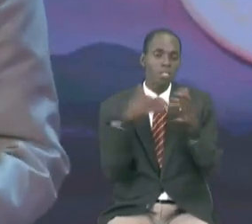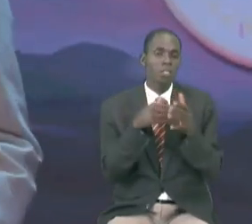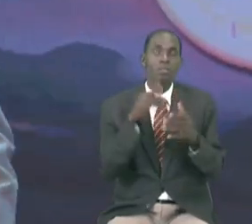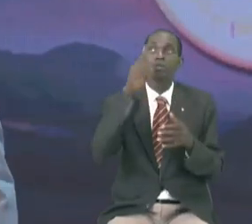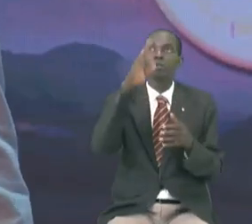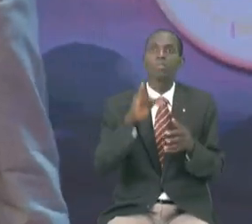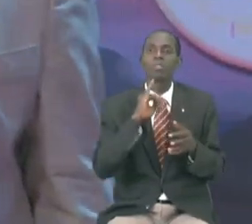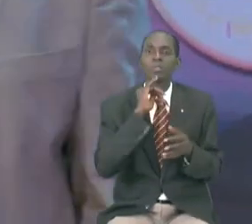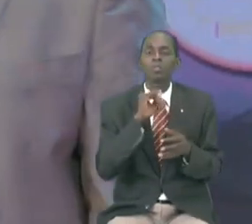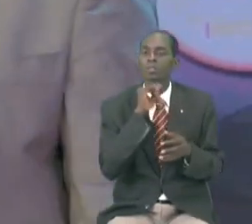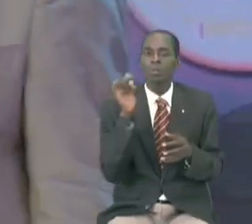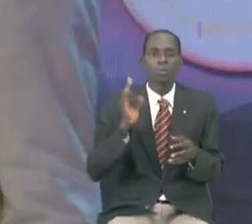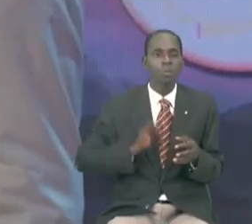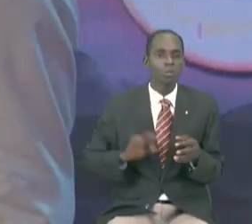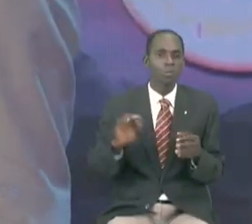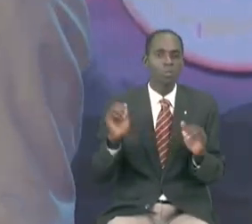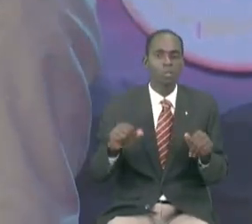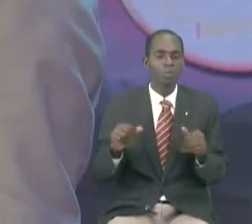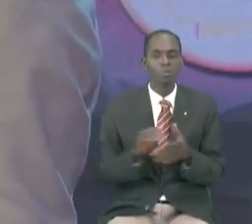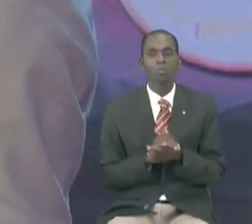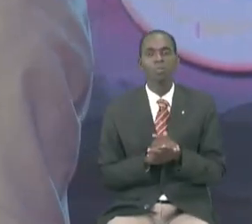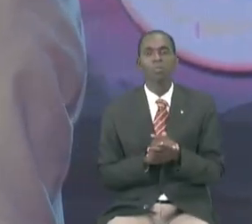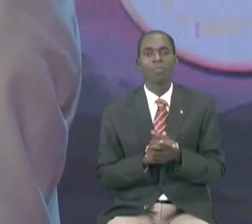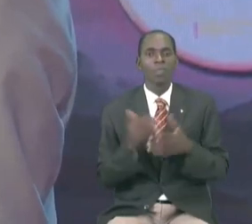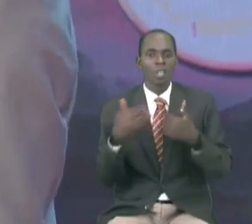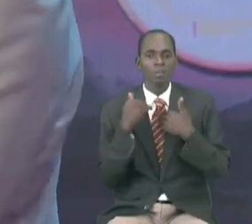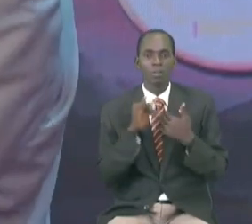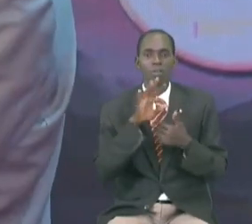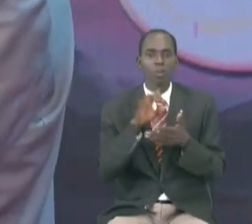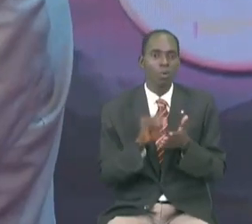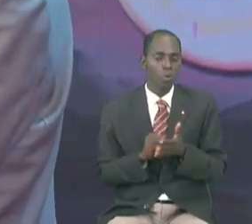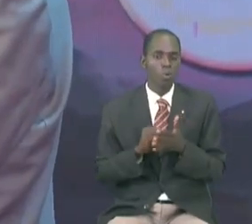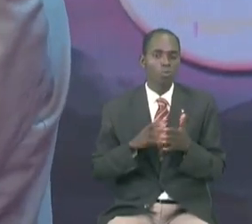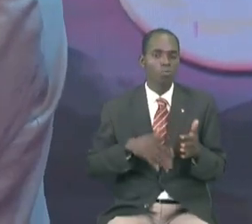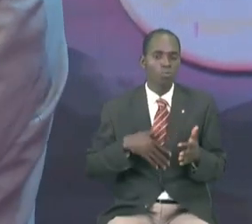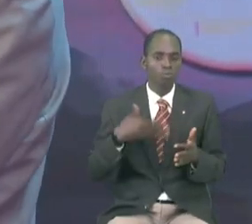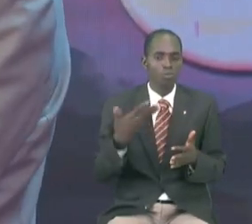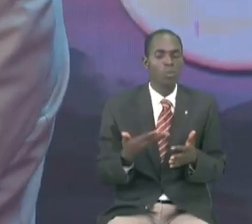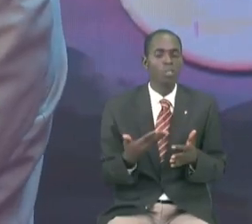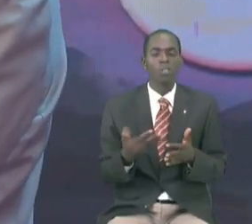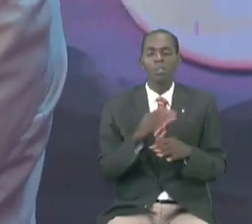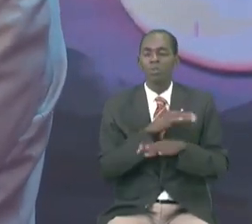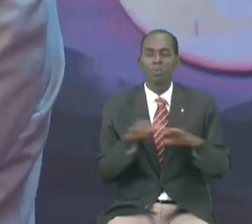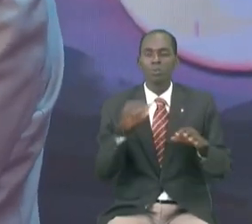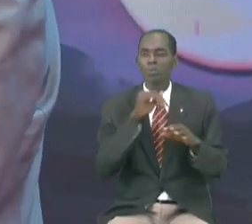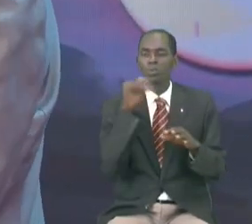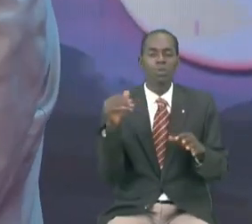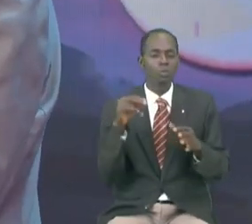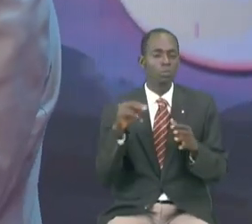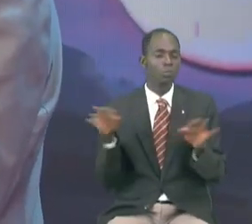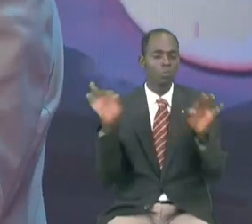not pay. He wants to remove that self-will, that Adamic nature, and